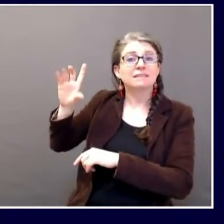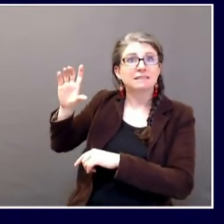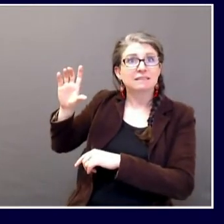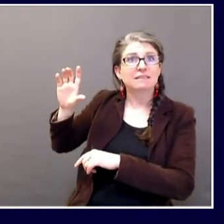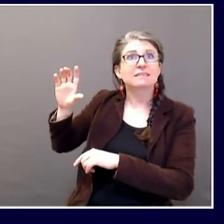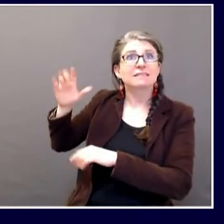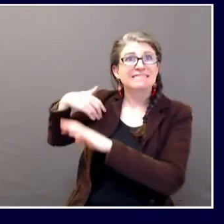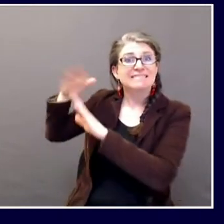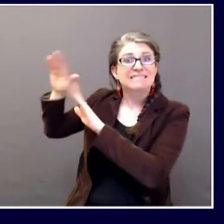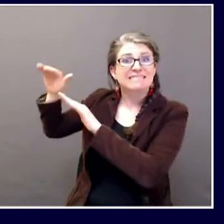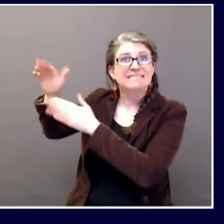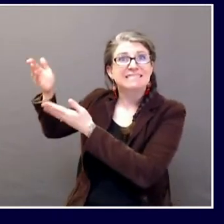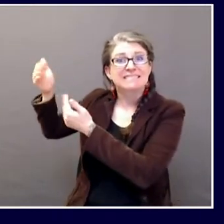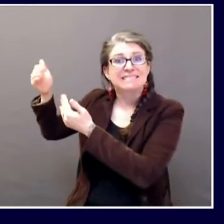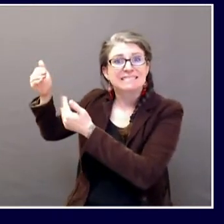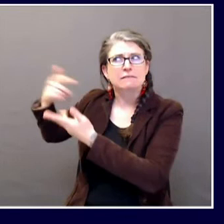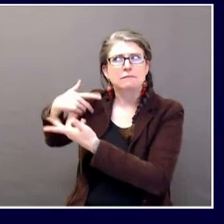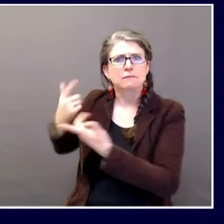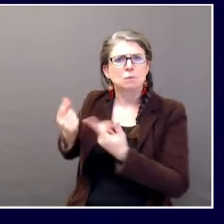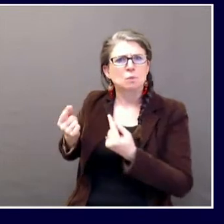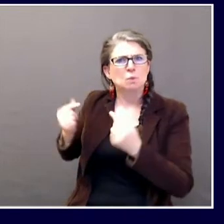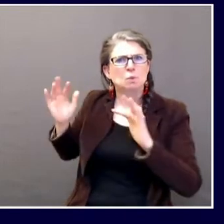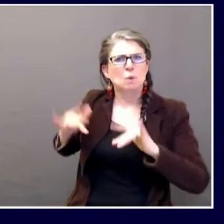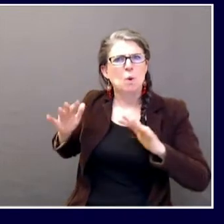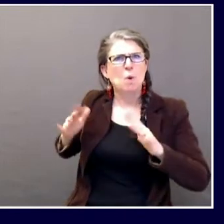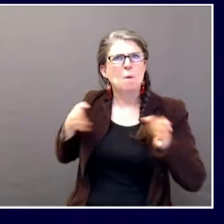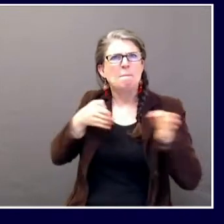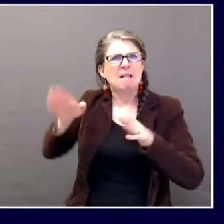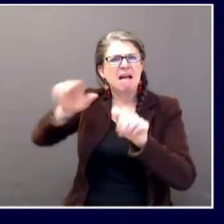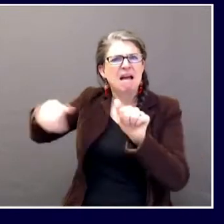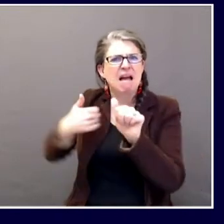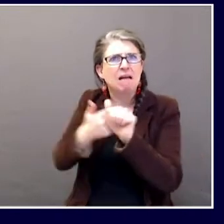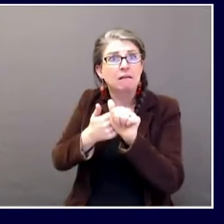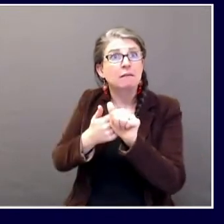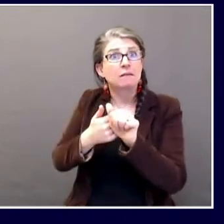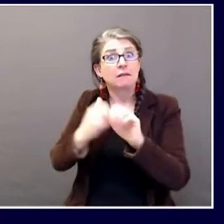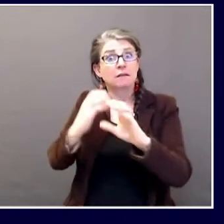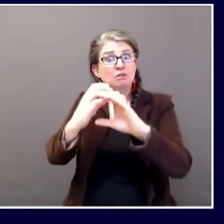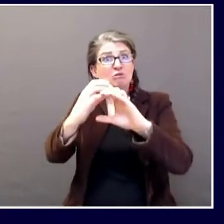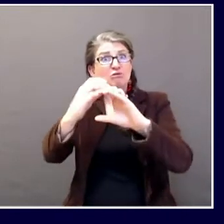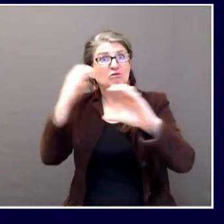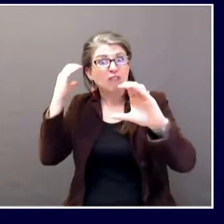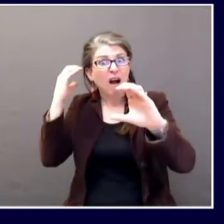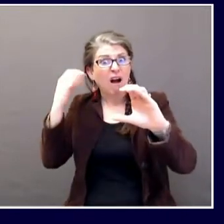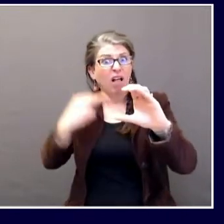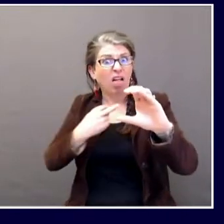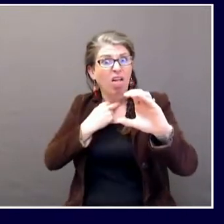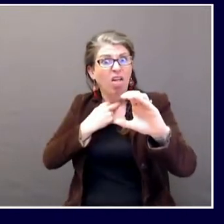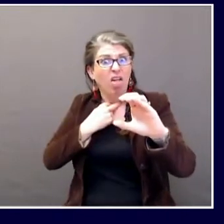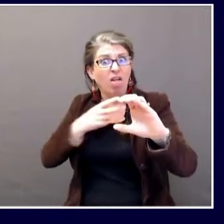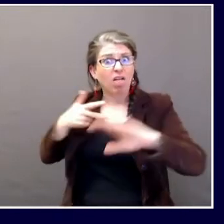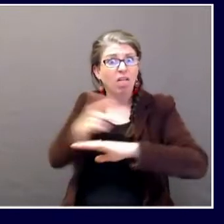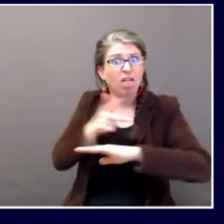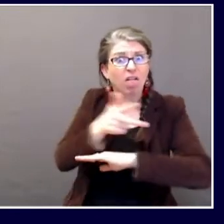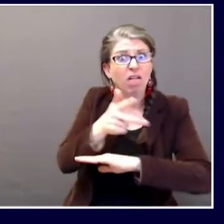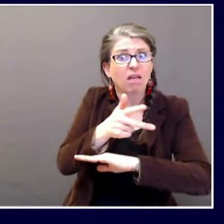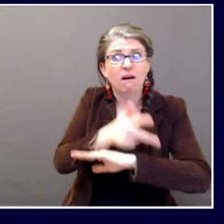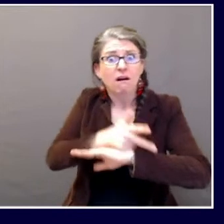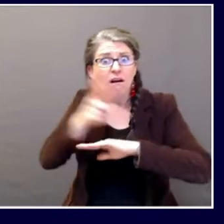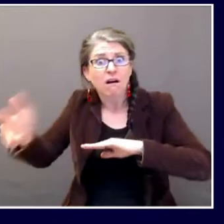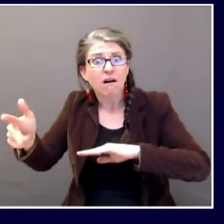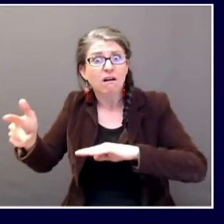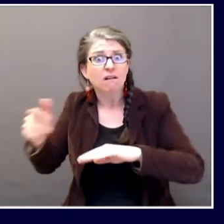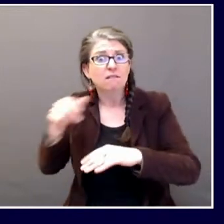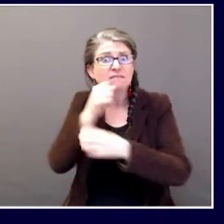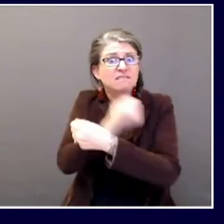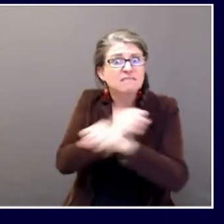those shipments is not able to be received on time or not able to be placed into a refrigerator on time. And the